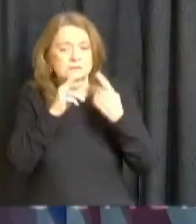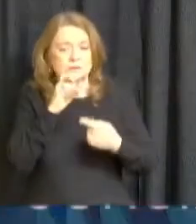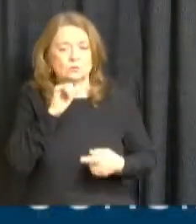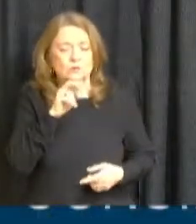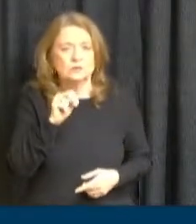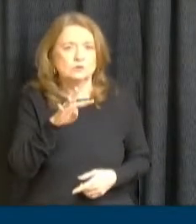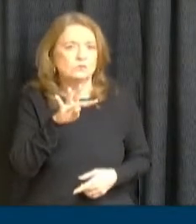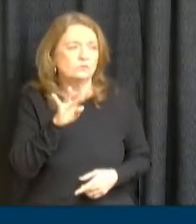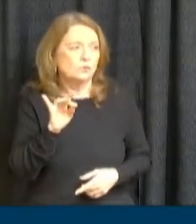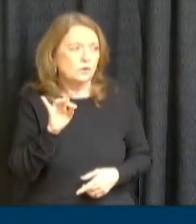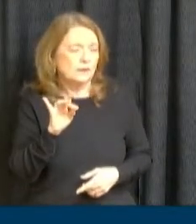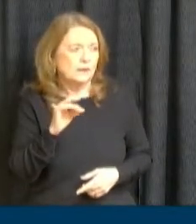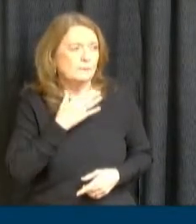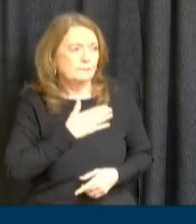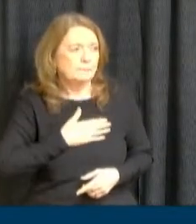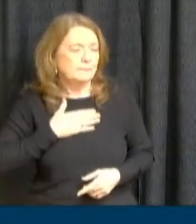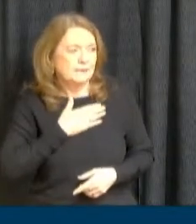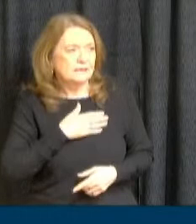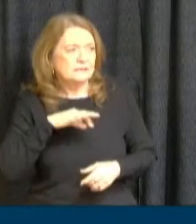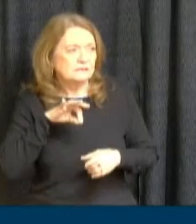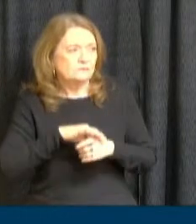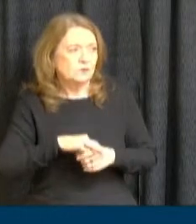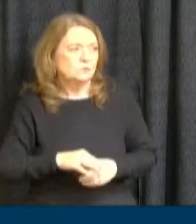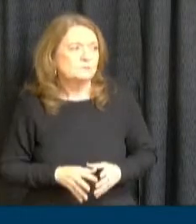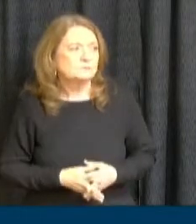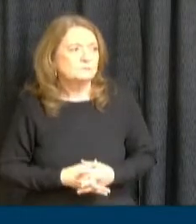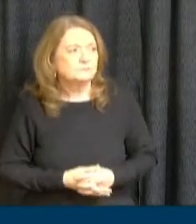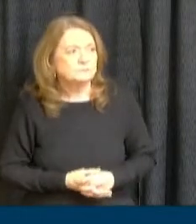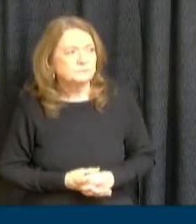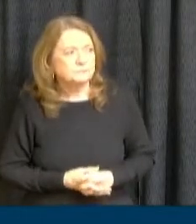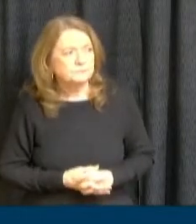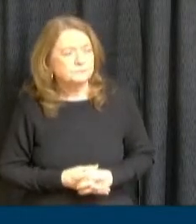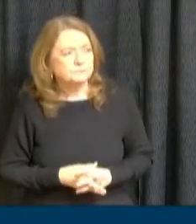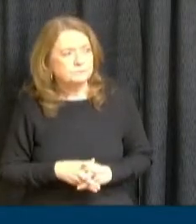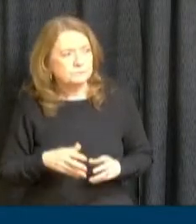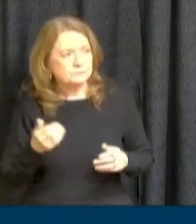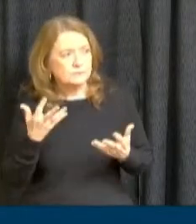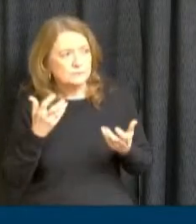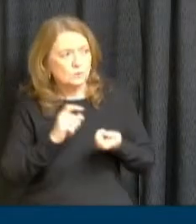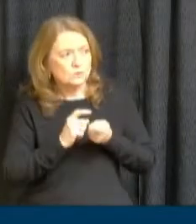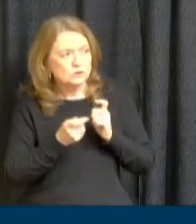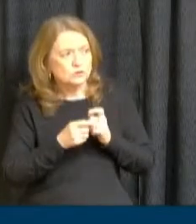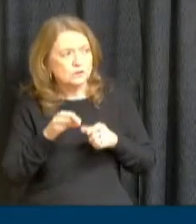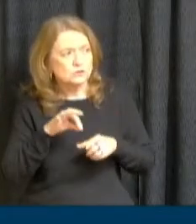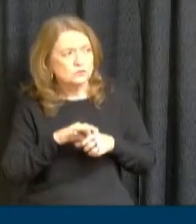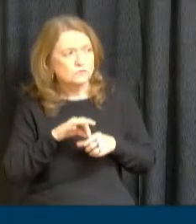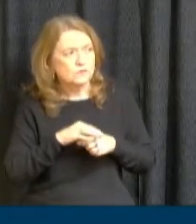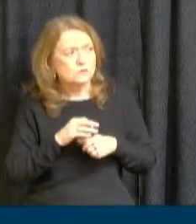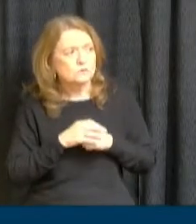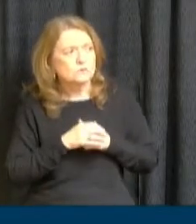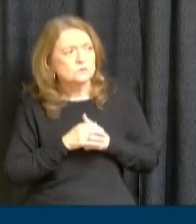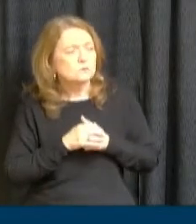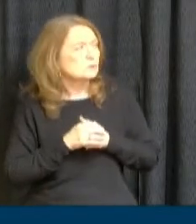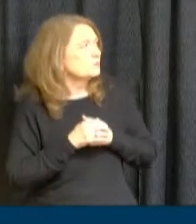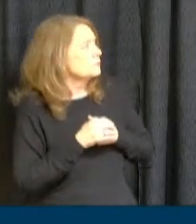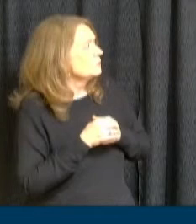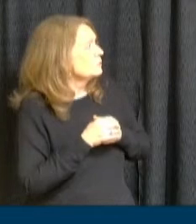Resolution 48. All members, please cast your vote. Every member voted. Any member wish to change their vote?